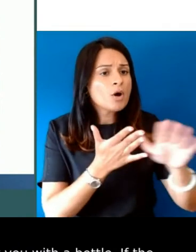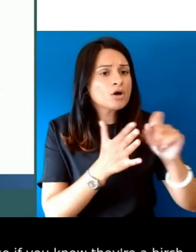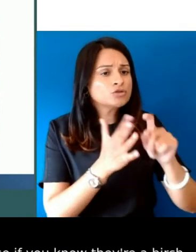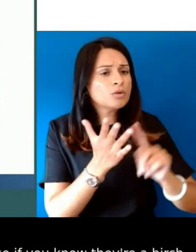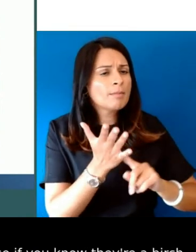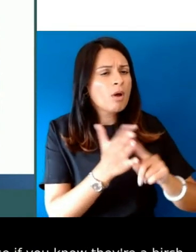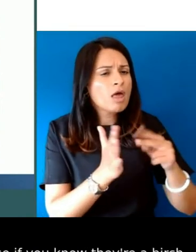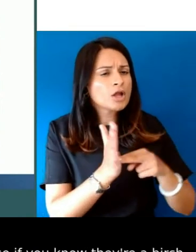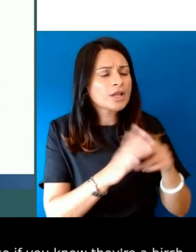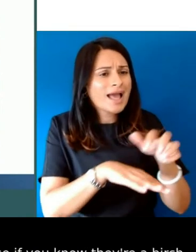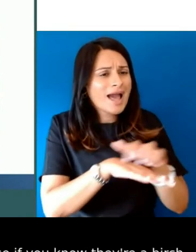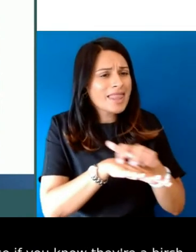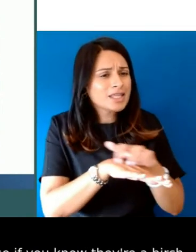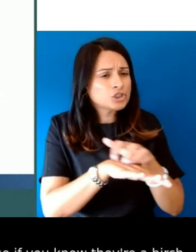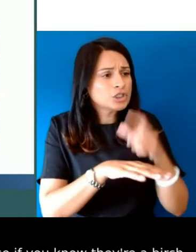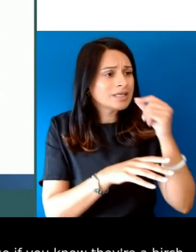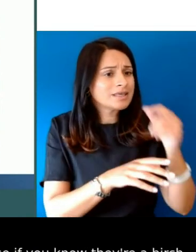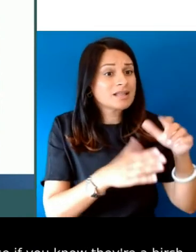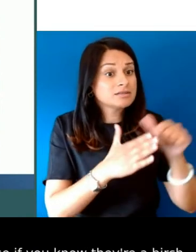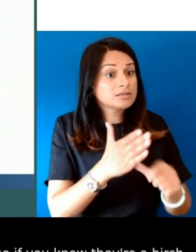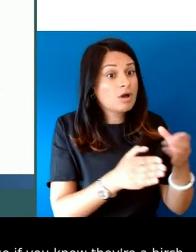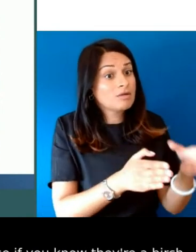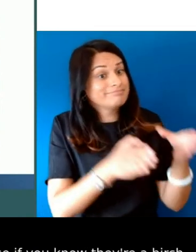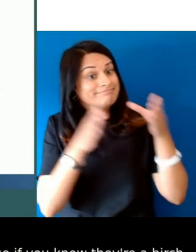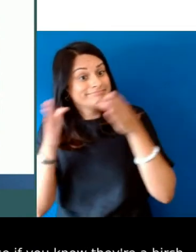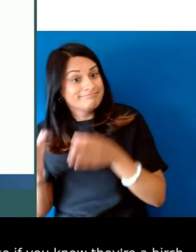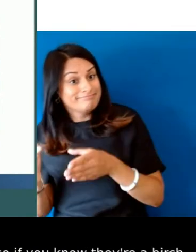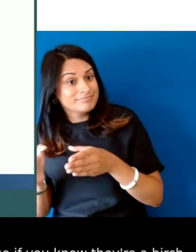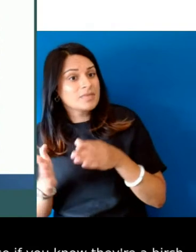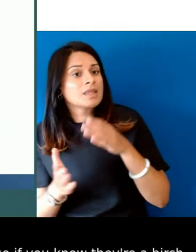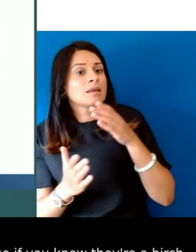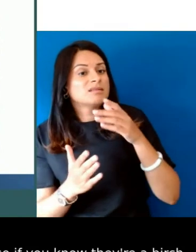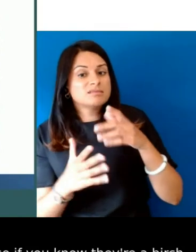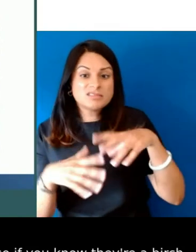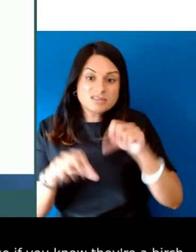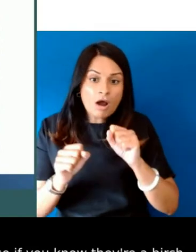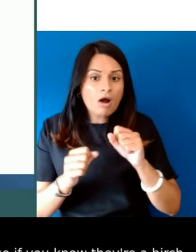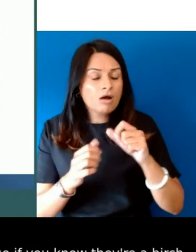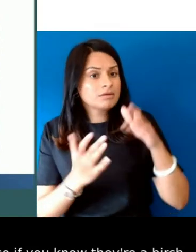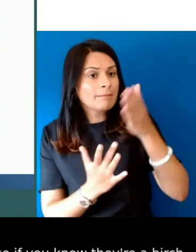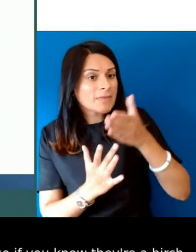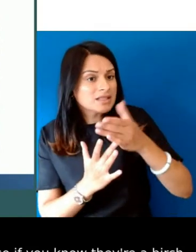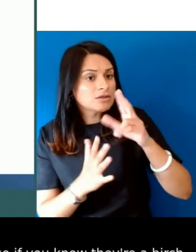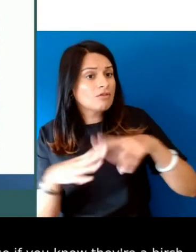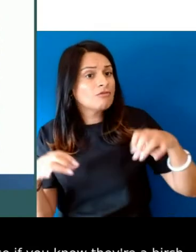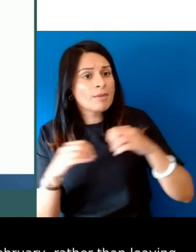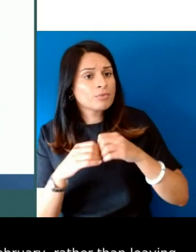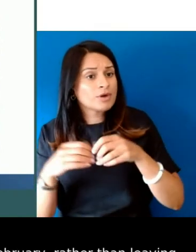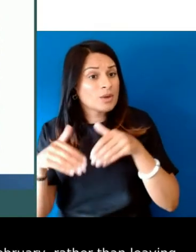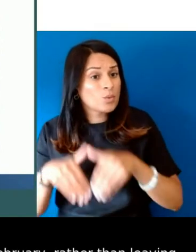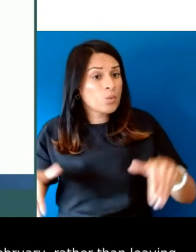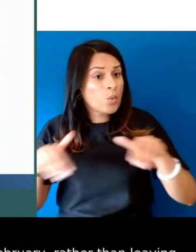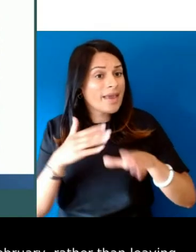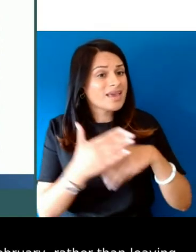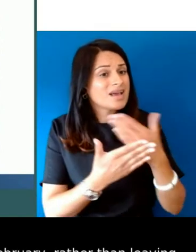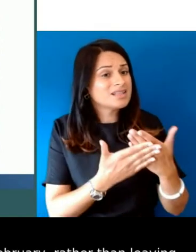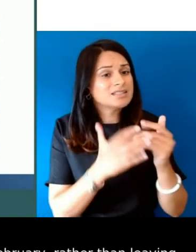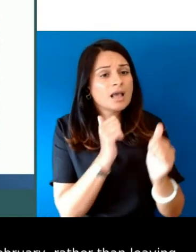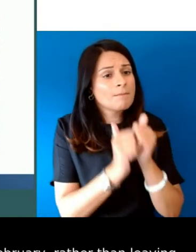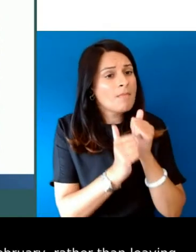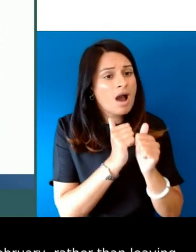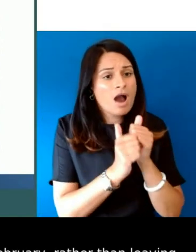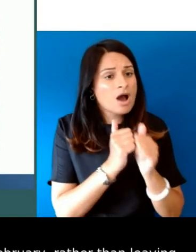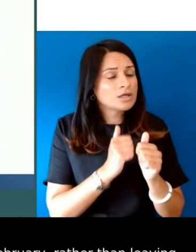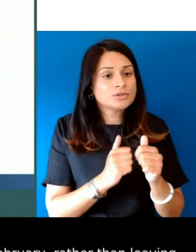can advise them to start at the beginning middle of february rather than leaving it through into march because we know the birch pollen season starts usually around the end of